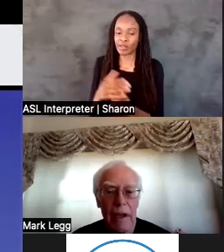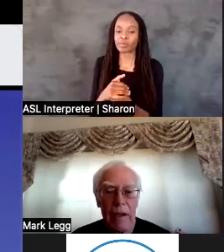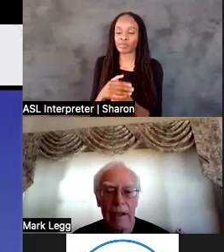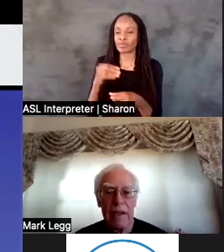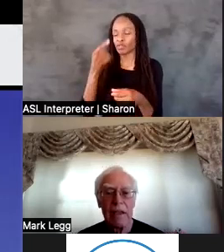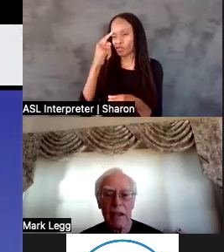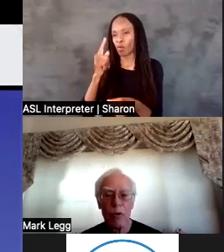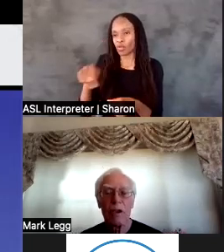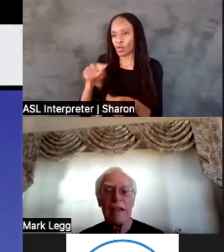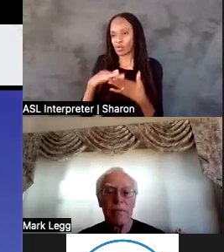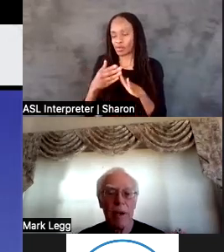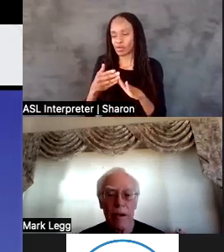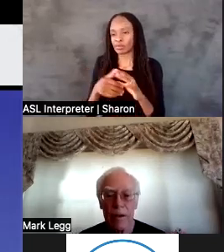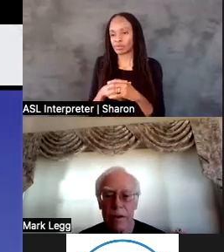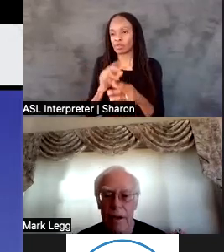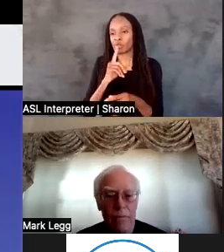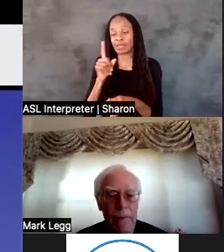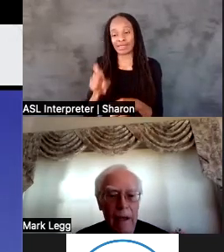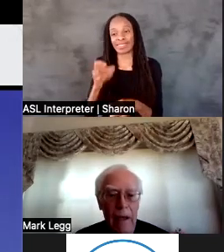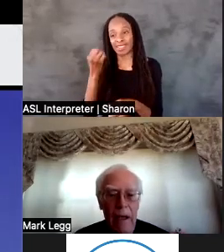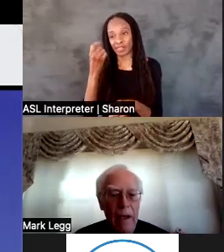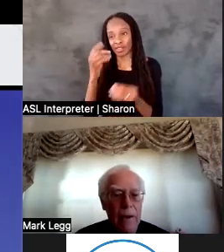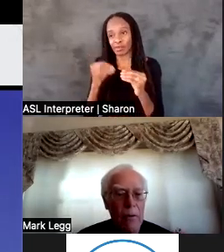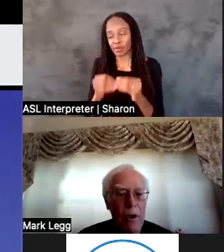communities that really needs to be better understood.